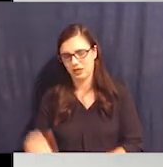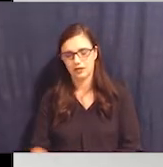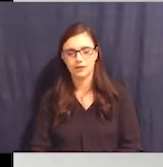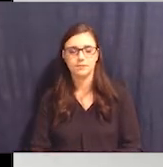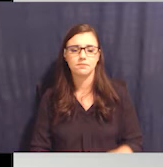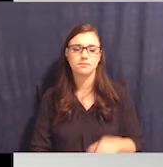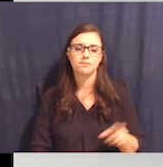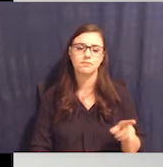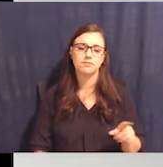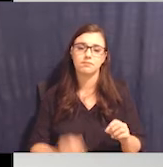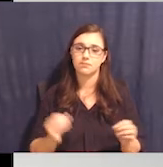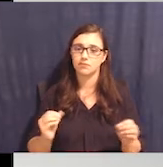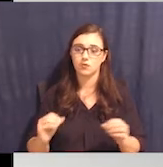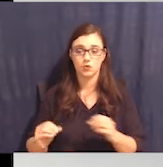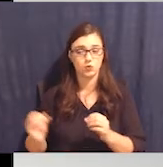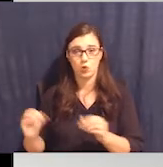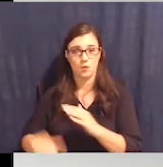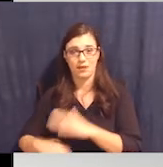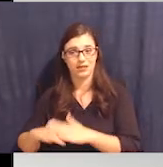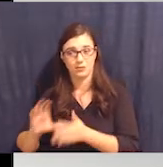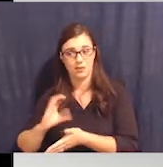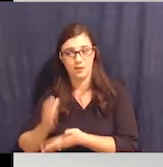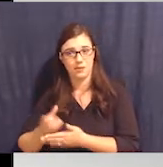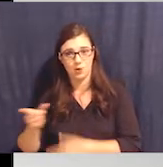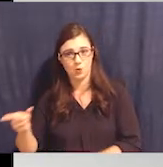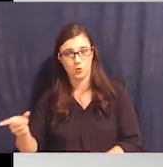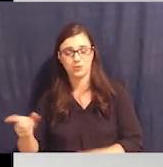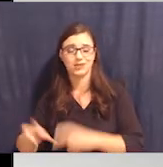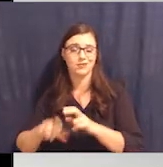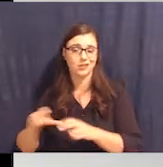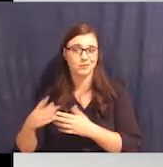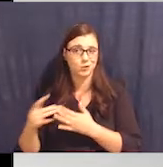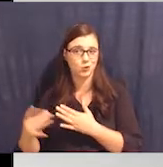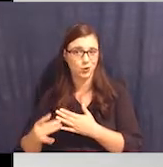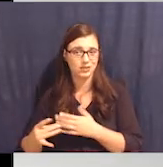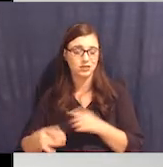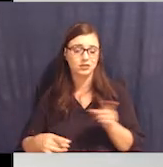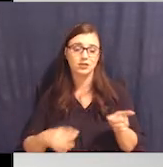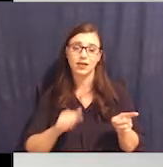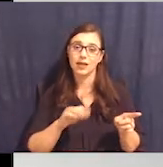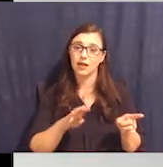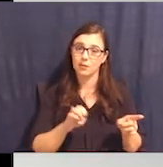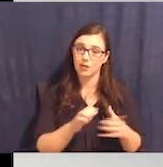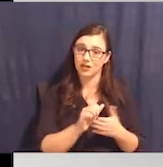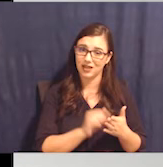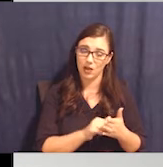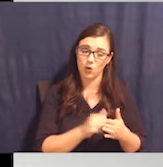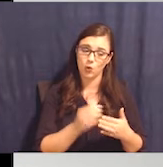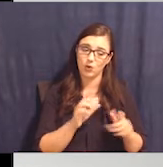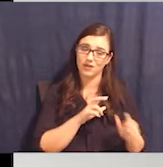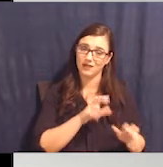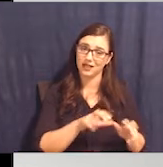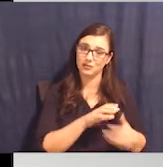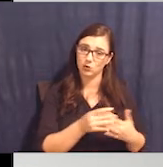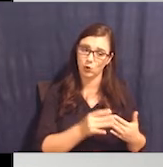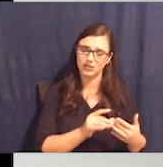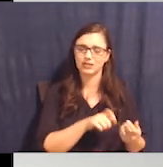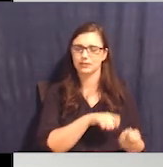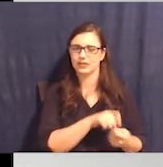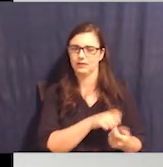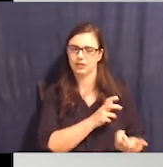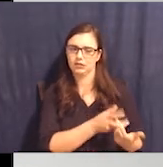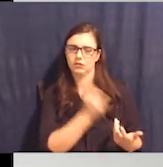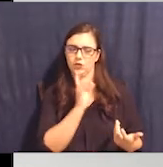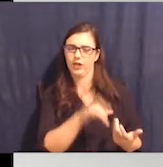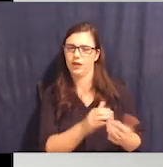unlimited. No maximum amount. The investment choices in an ABLE account are specific to the plan